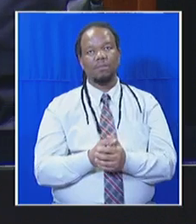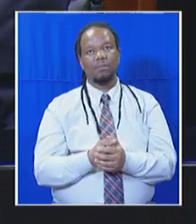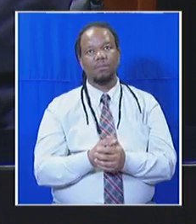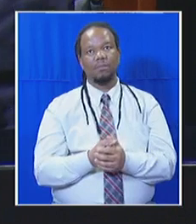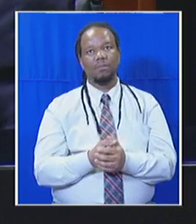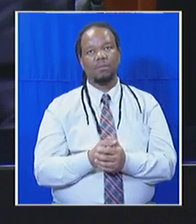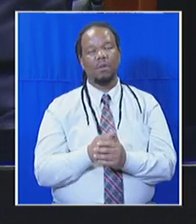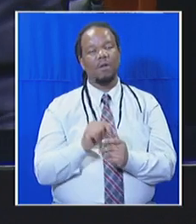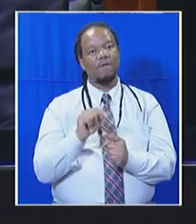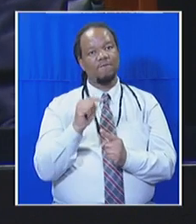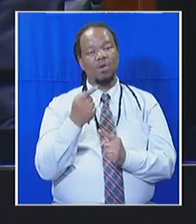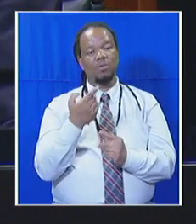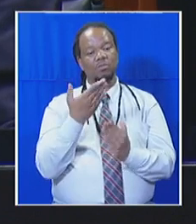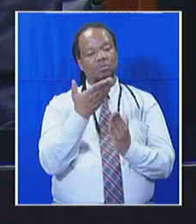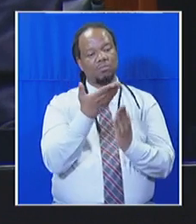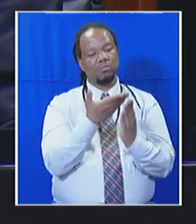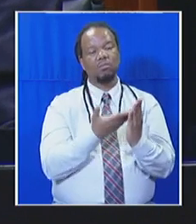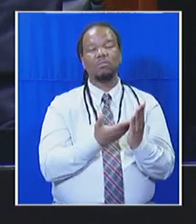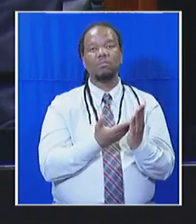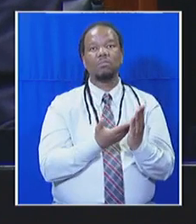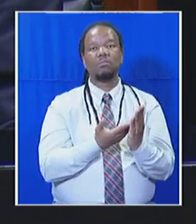The first order